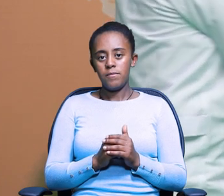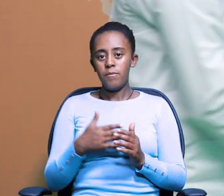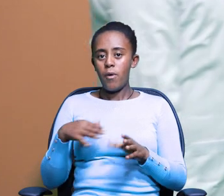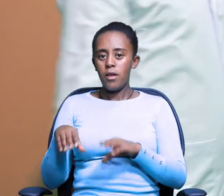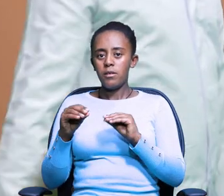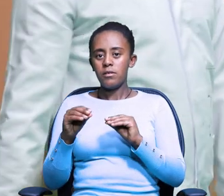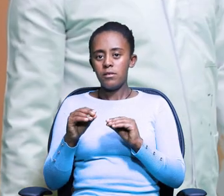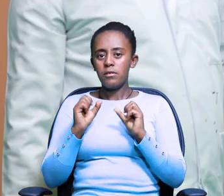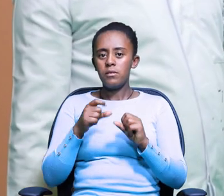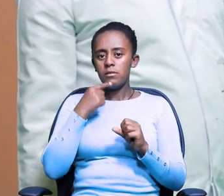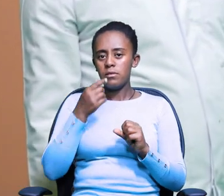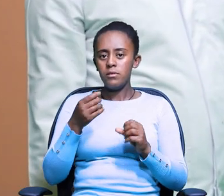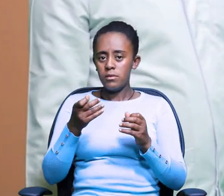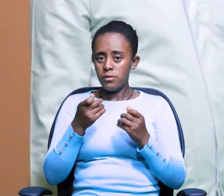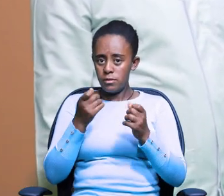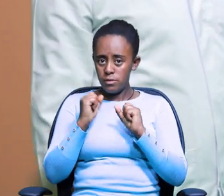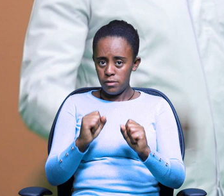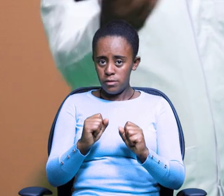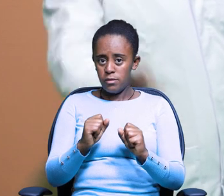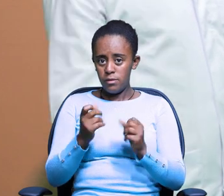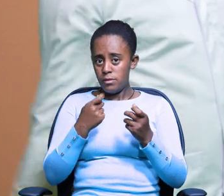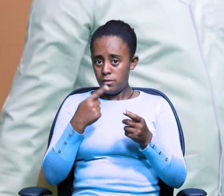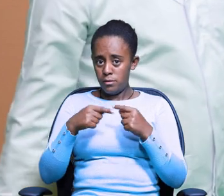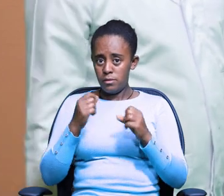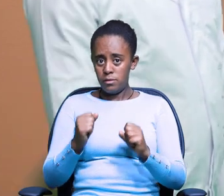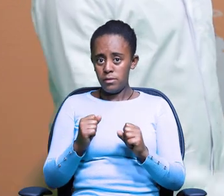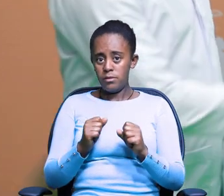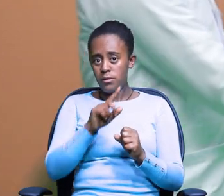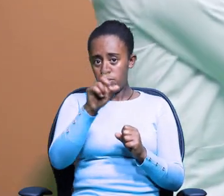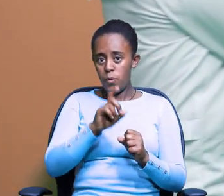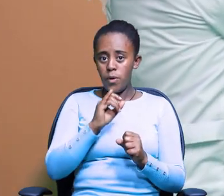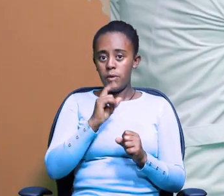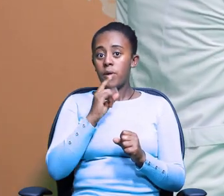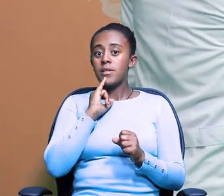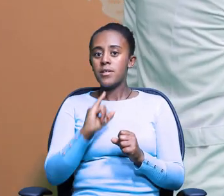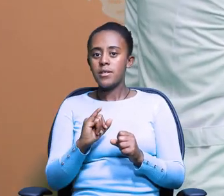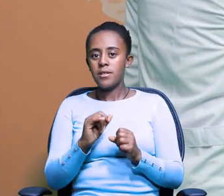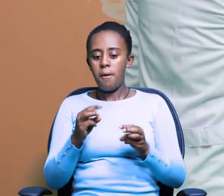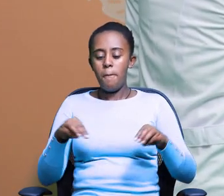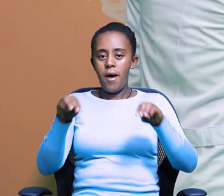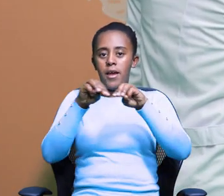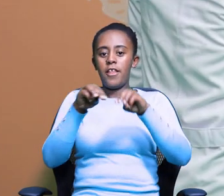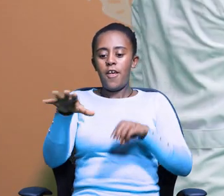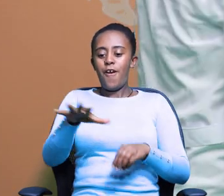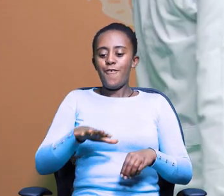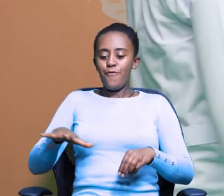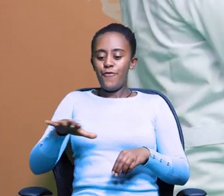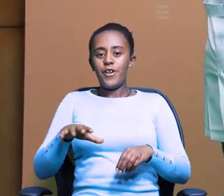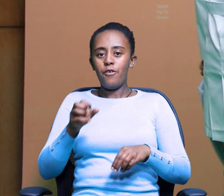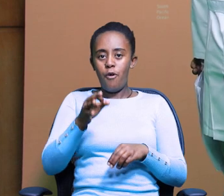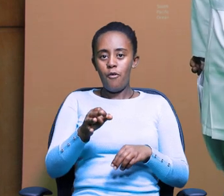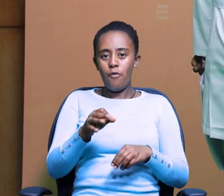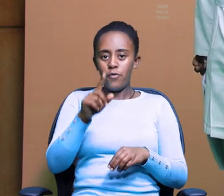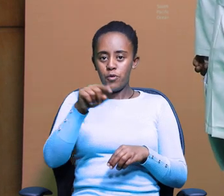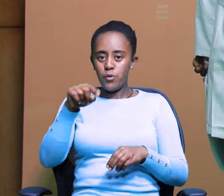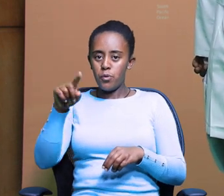My student, can you tell me the required one? Can you tell me? The required one is magnetic field of the